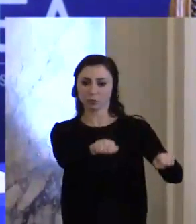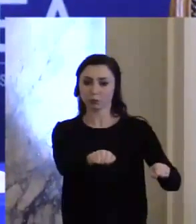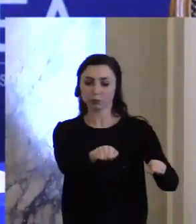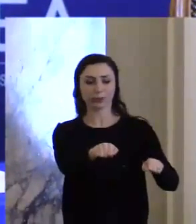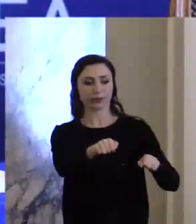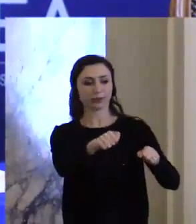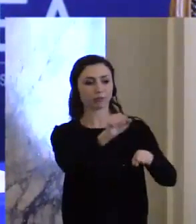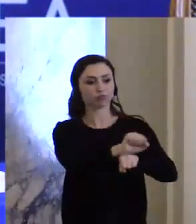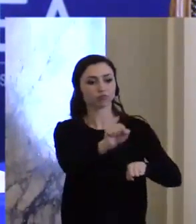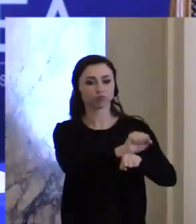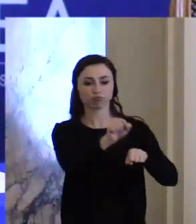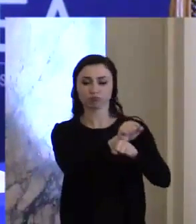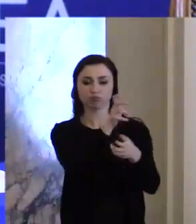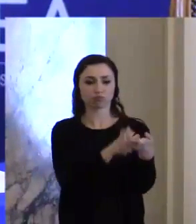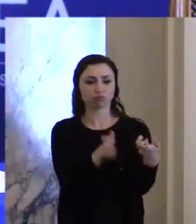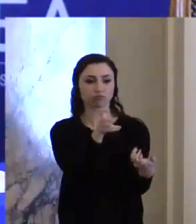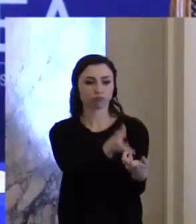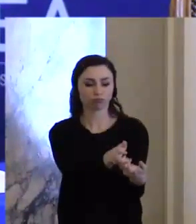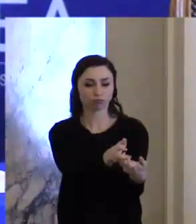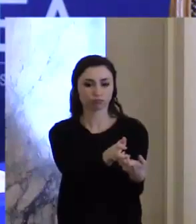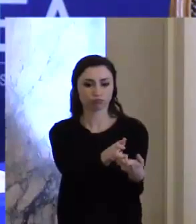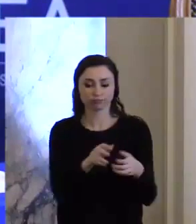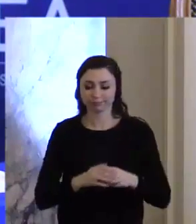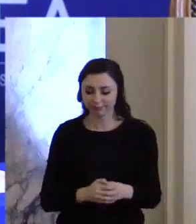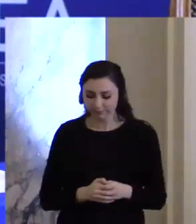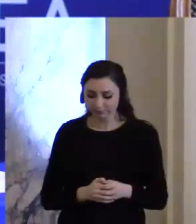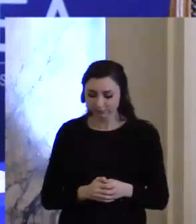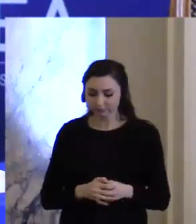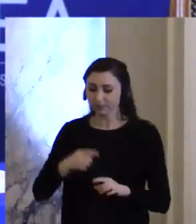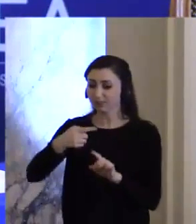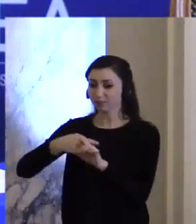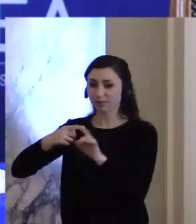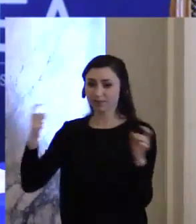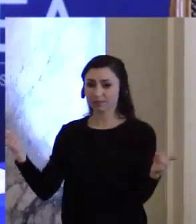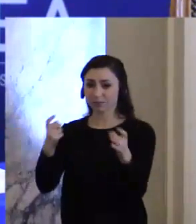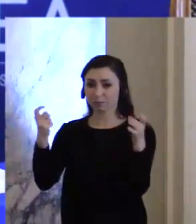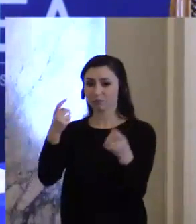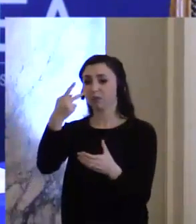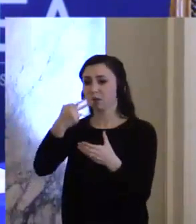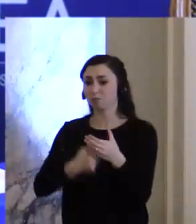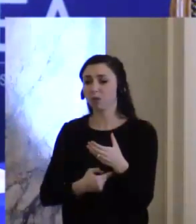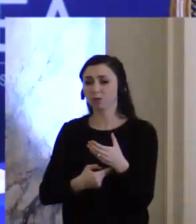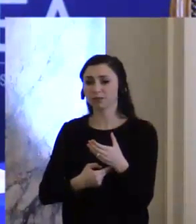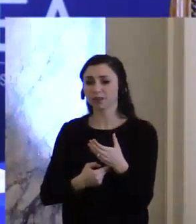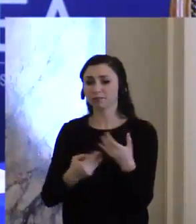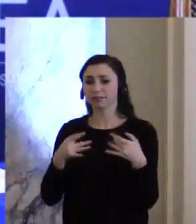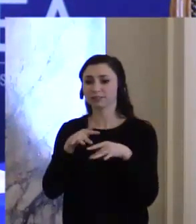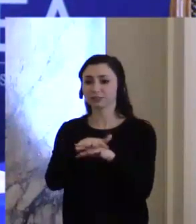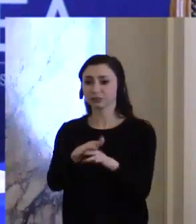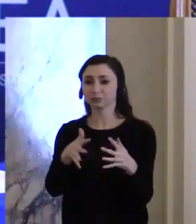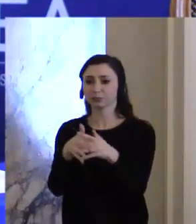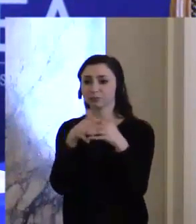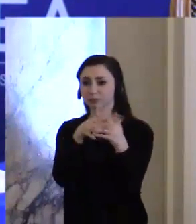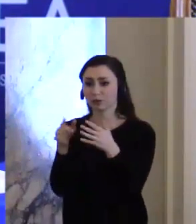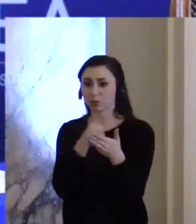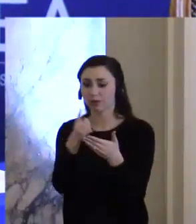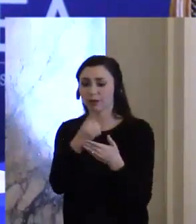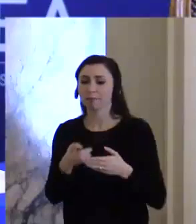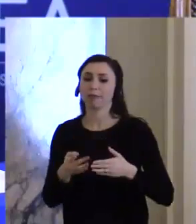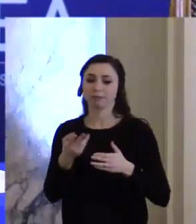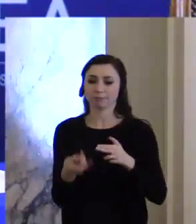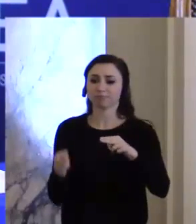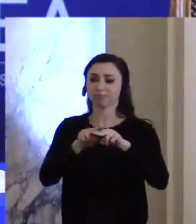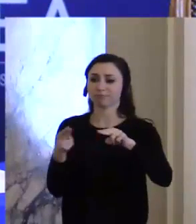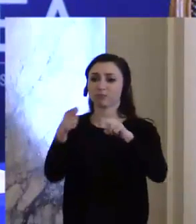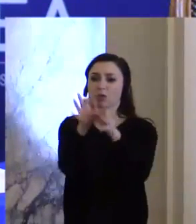manner. And the OAS celebrations of both of these Inter-American Weeks have been growing in scope and importance every